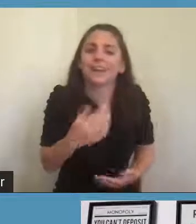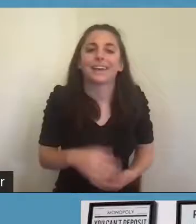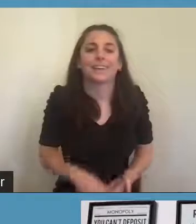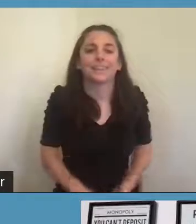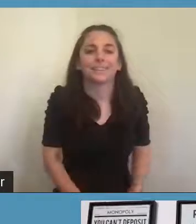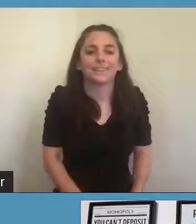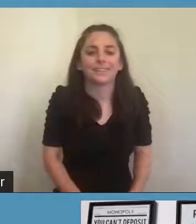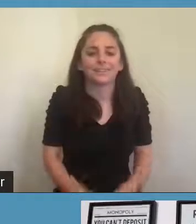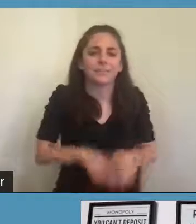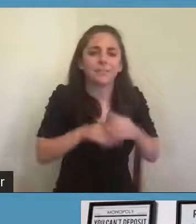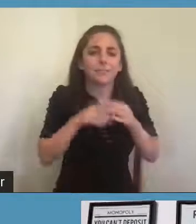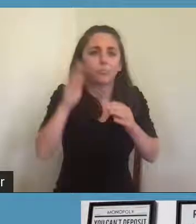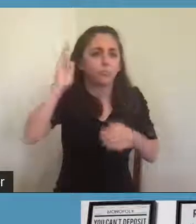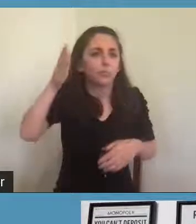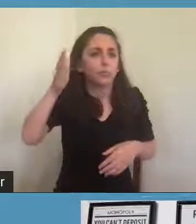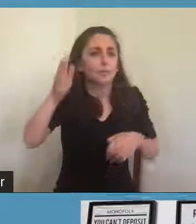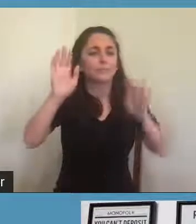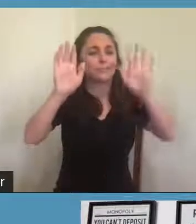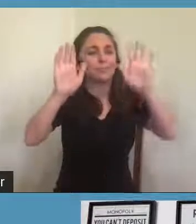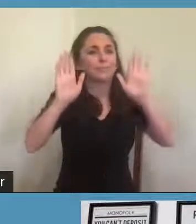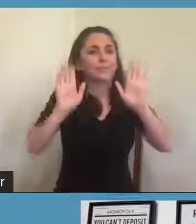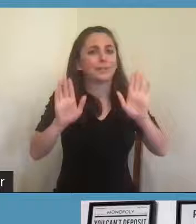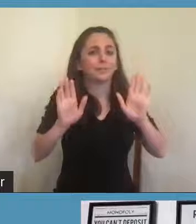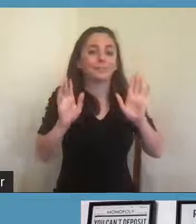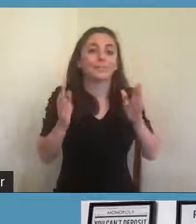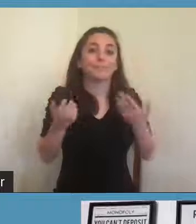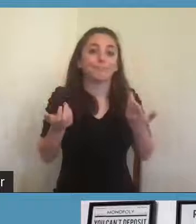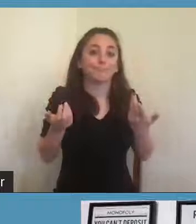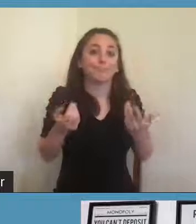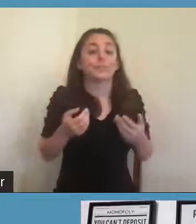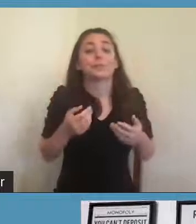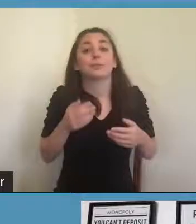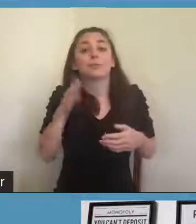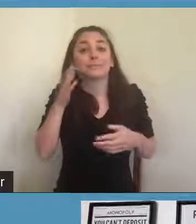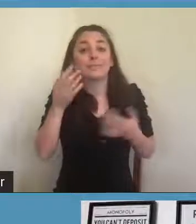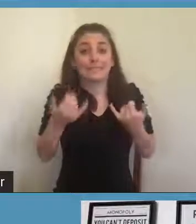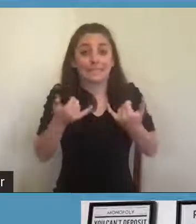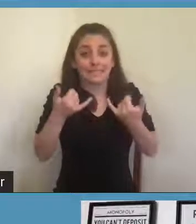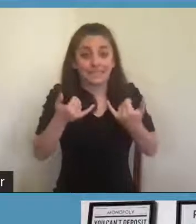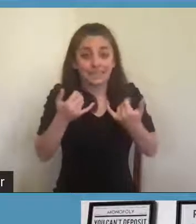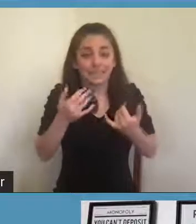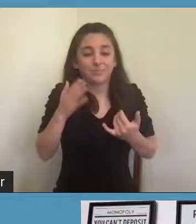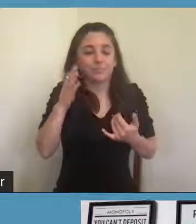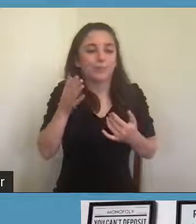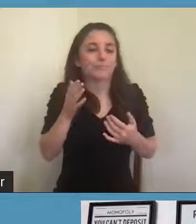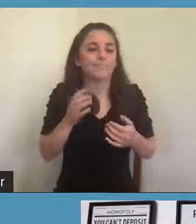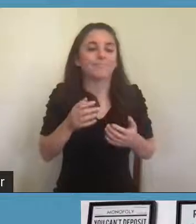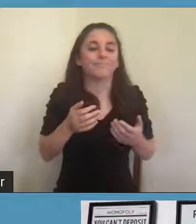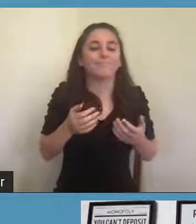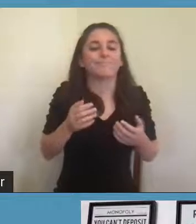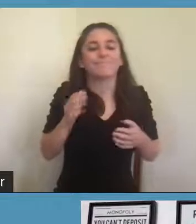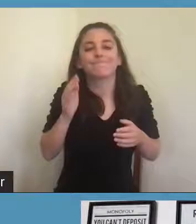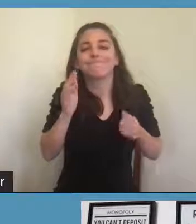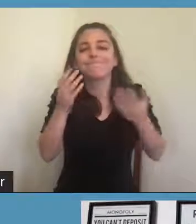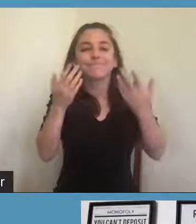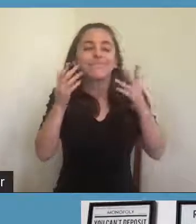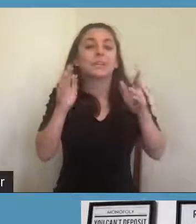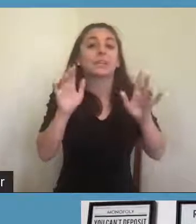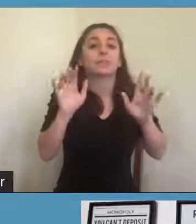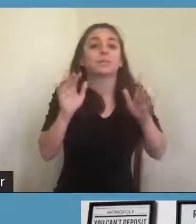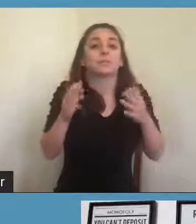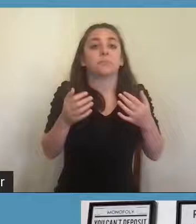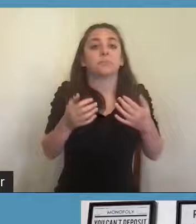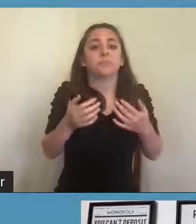terrific presentation. I'm going to go ahead and wrap us up now for the day, and just thank all of you for attending today's session